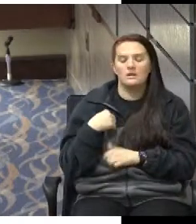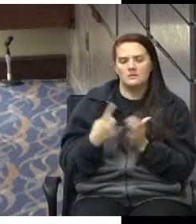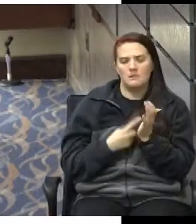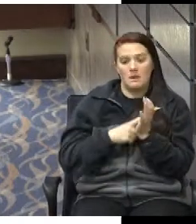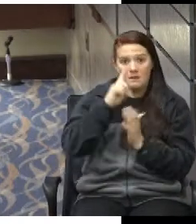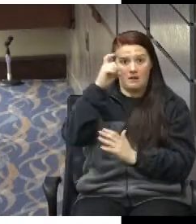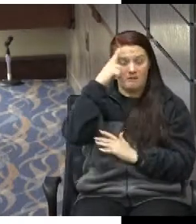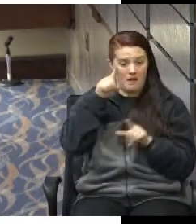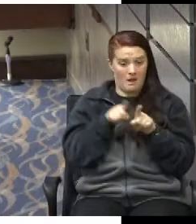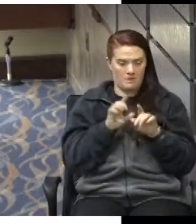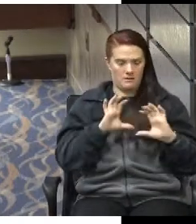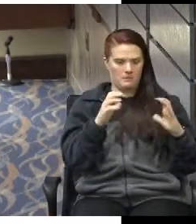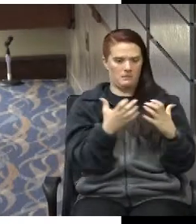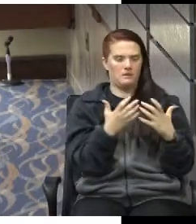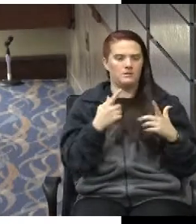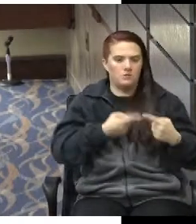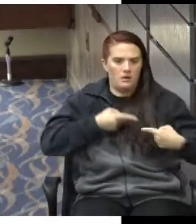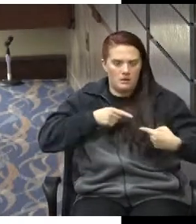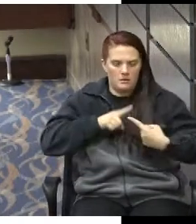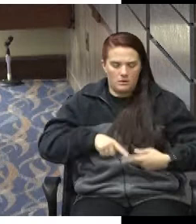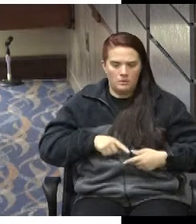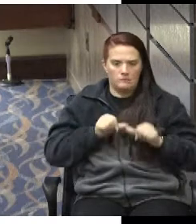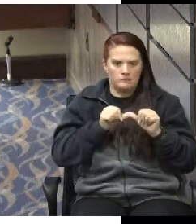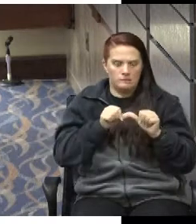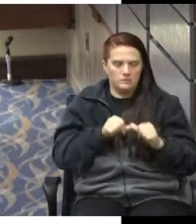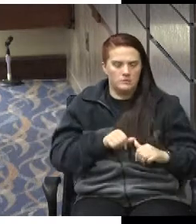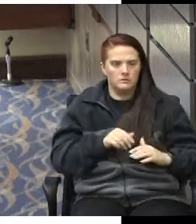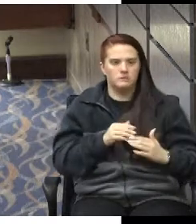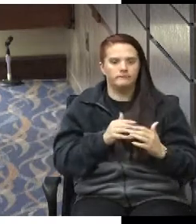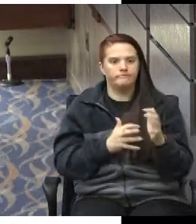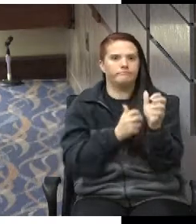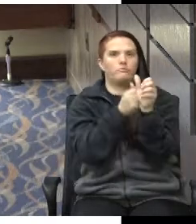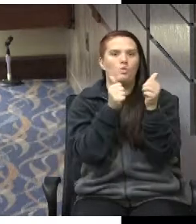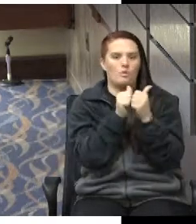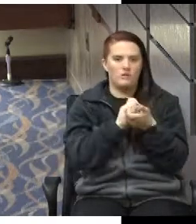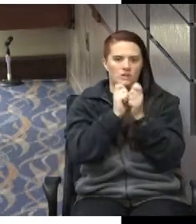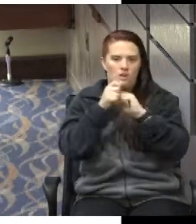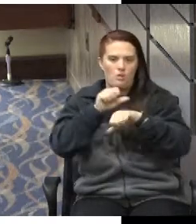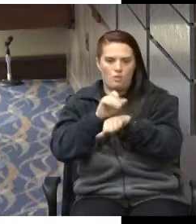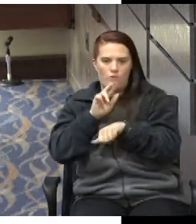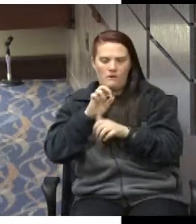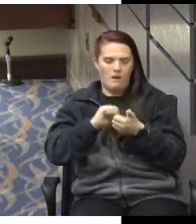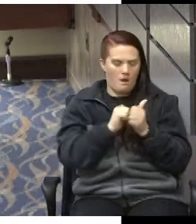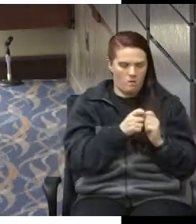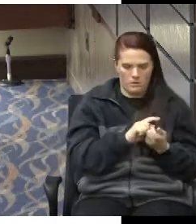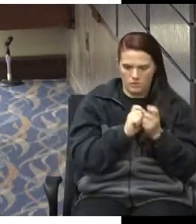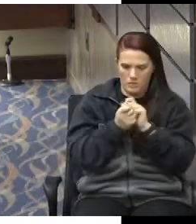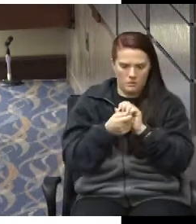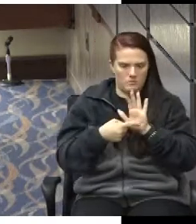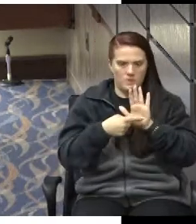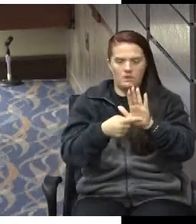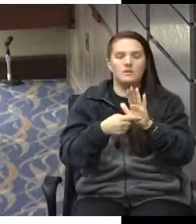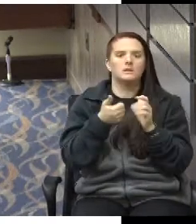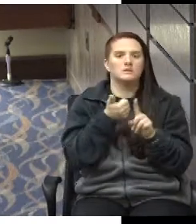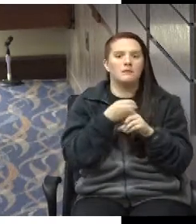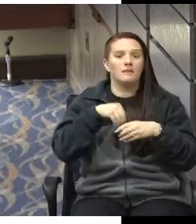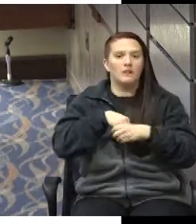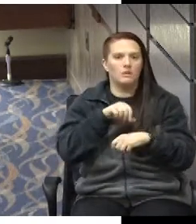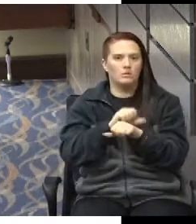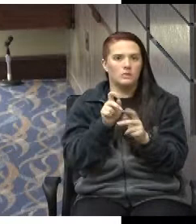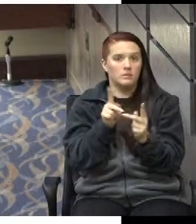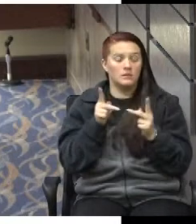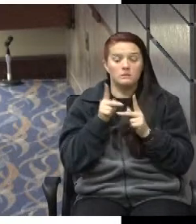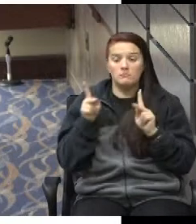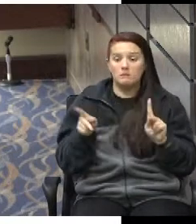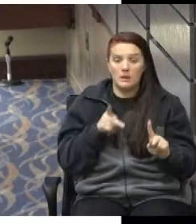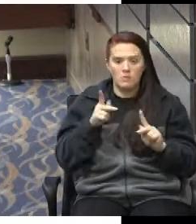as an industry has struggled to keep up with the changes in the workforce and how they've translated and manifested itself in the workplace. People of